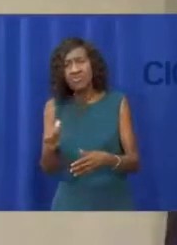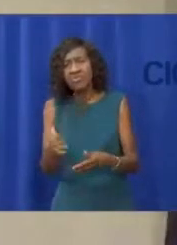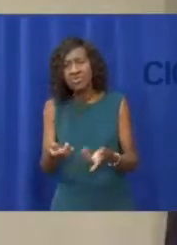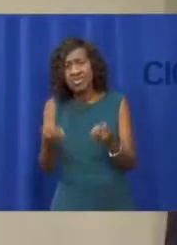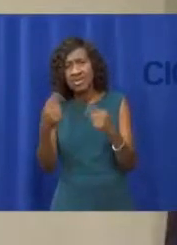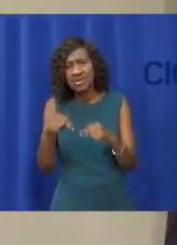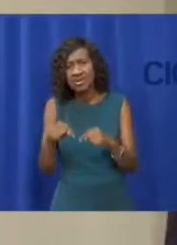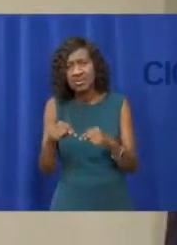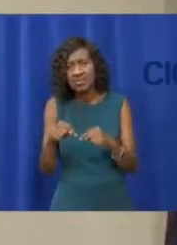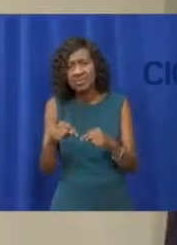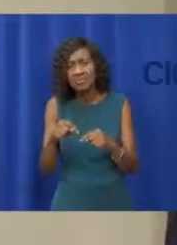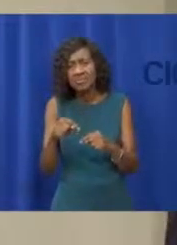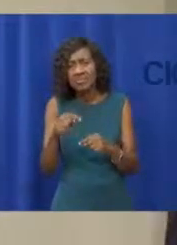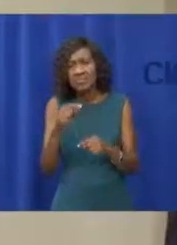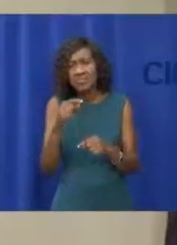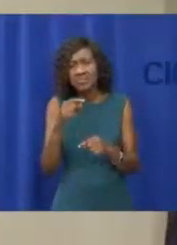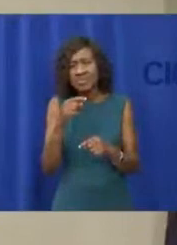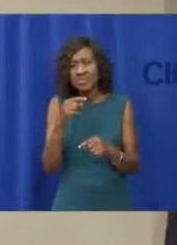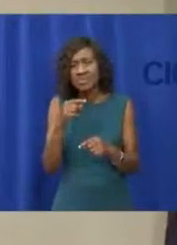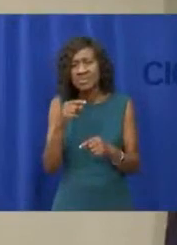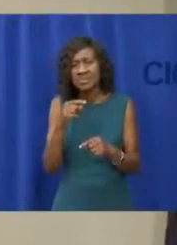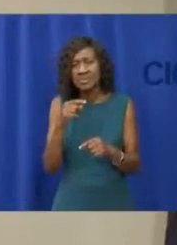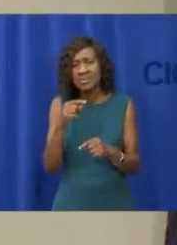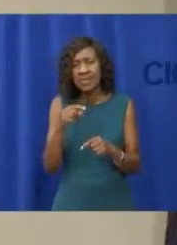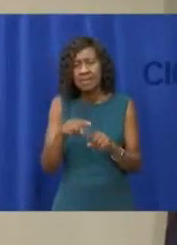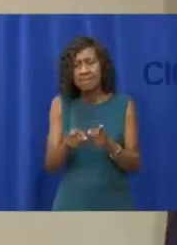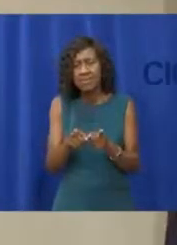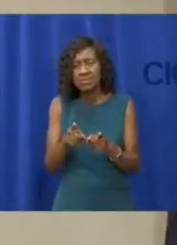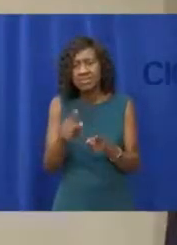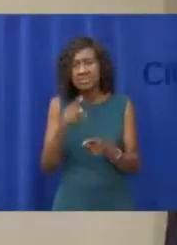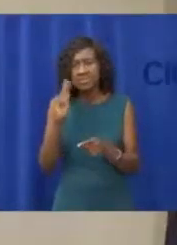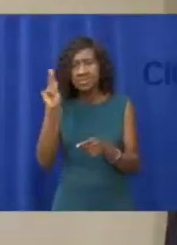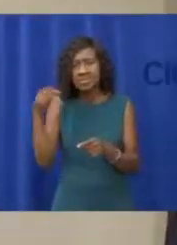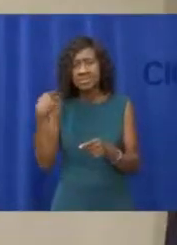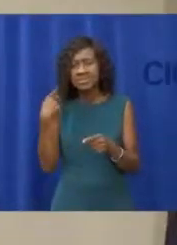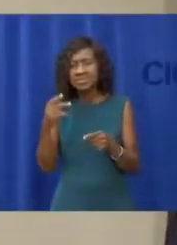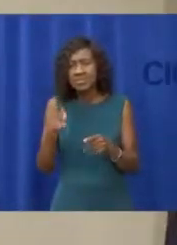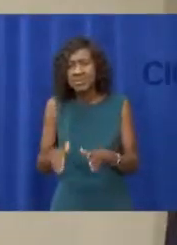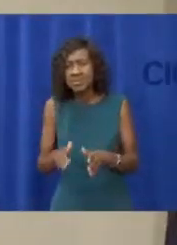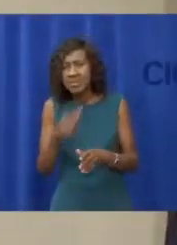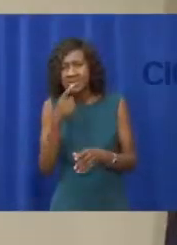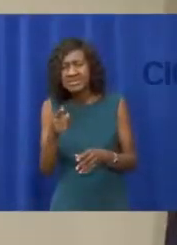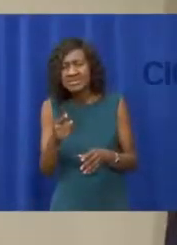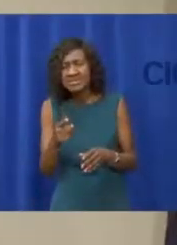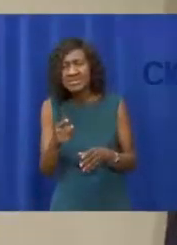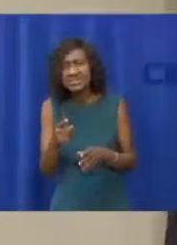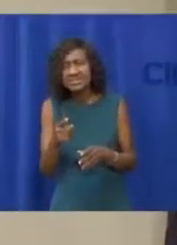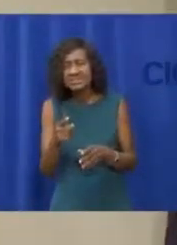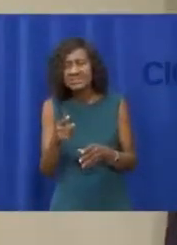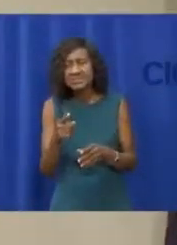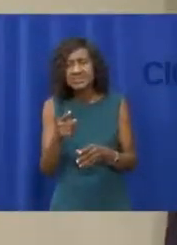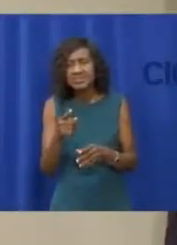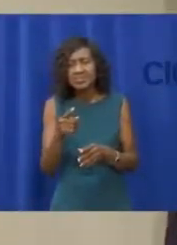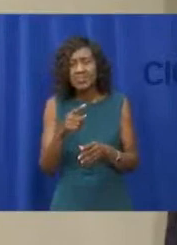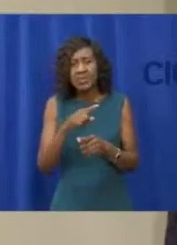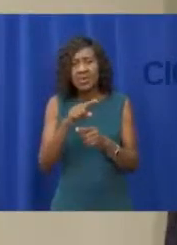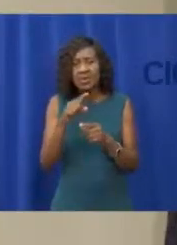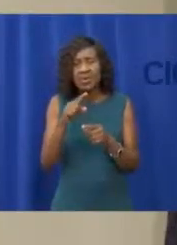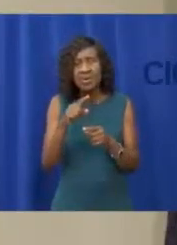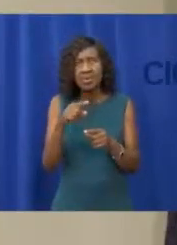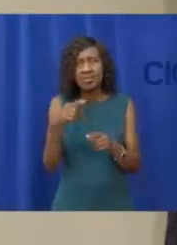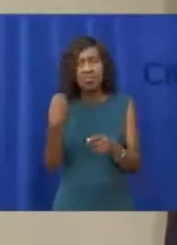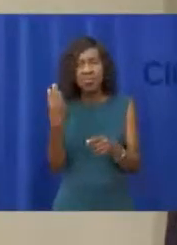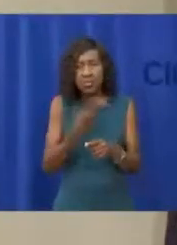have symptoms, you get tested. But I think the Premier was very clear, and I was as well, about the extraordinary measures that will be put in